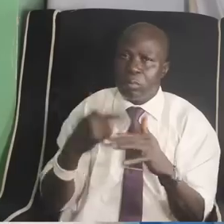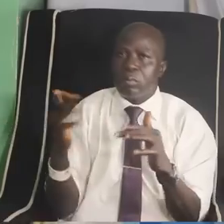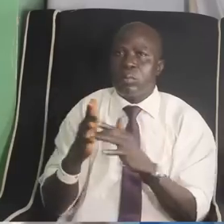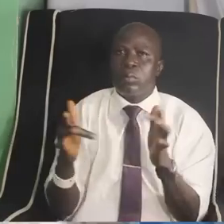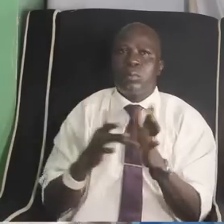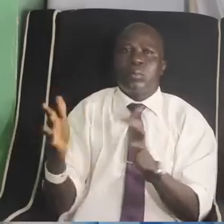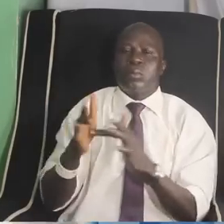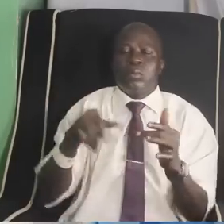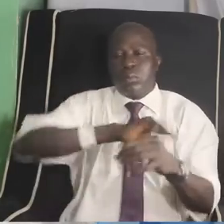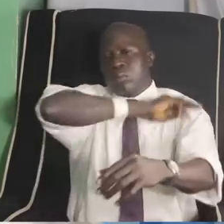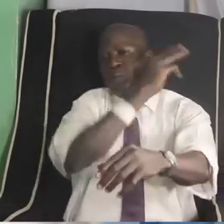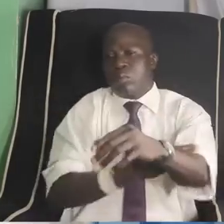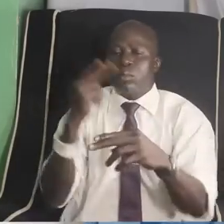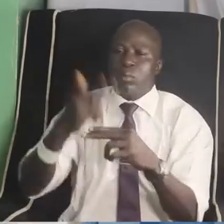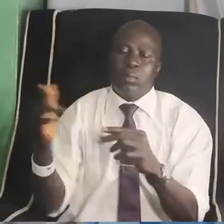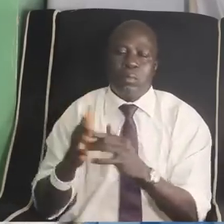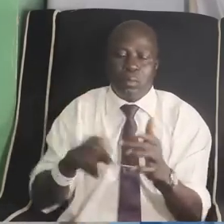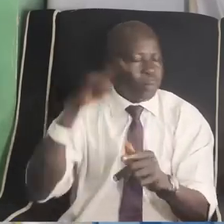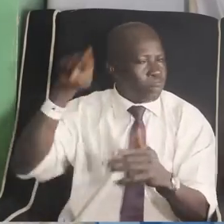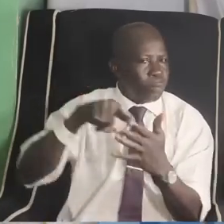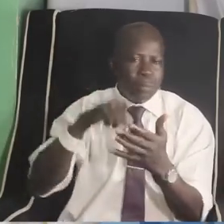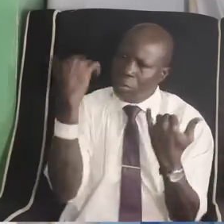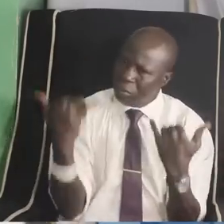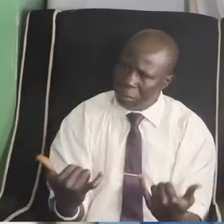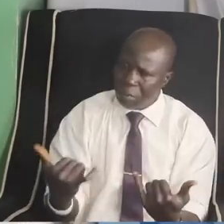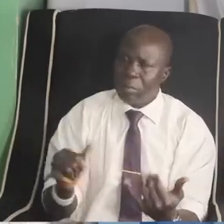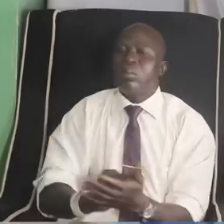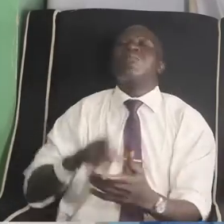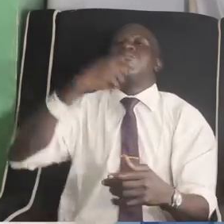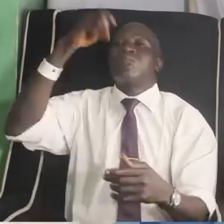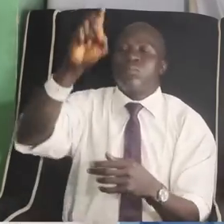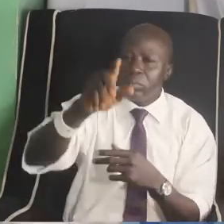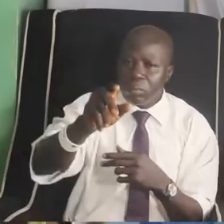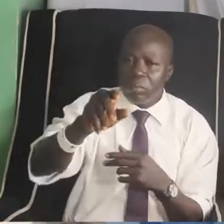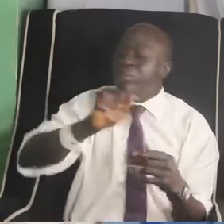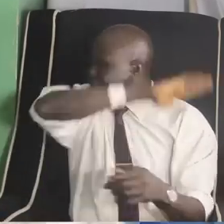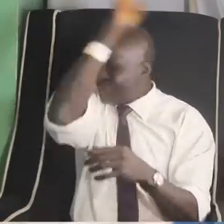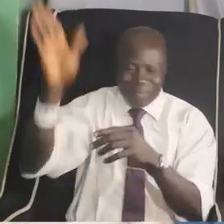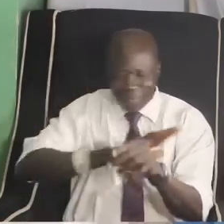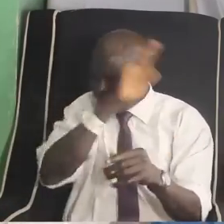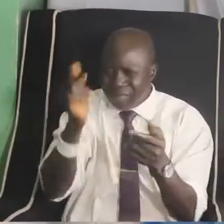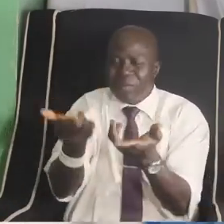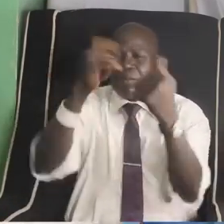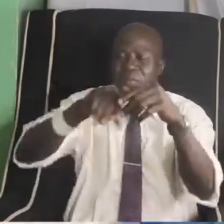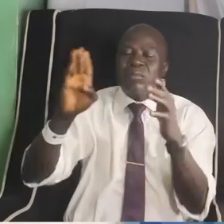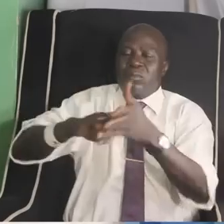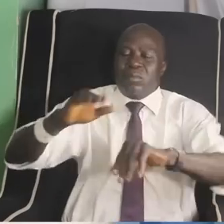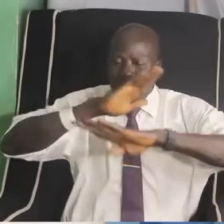of Jesus. In the mighty name. Let you know ye. Emi so tele. What you know pa lo yi re.